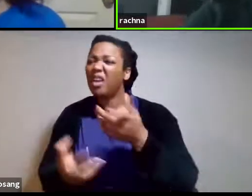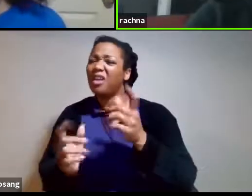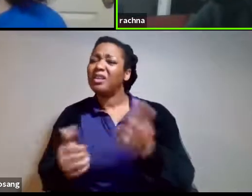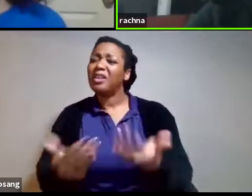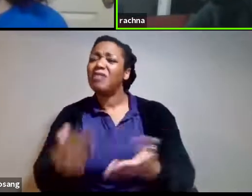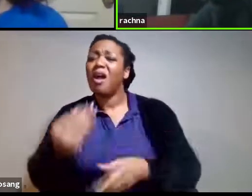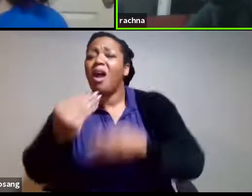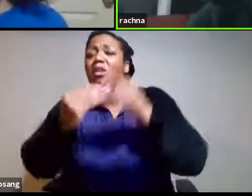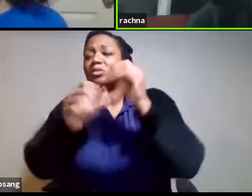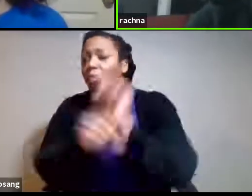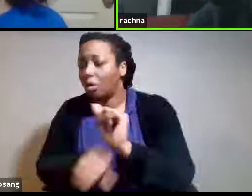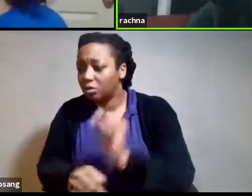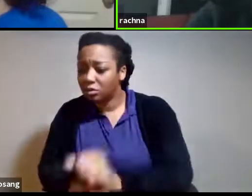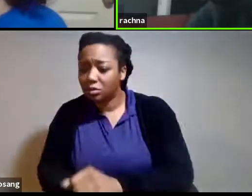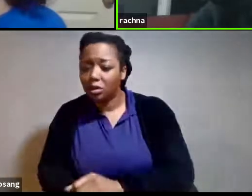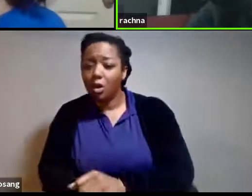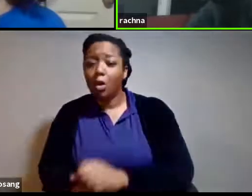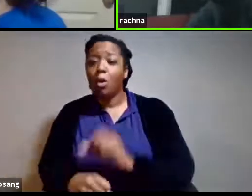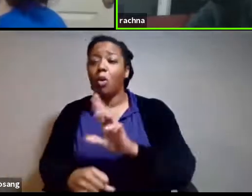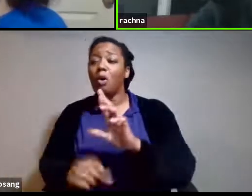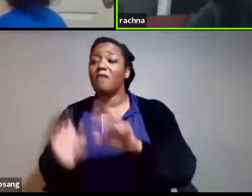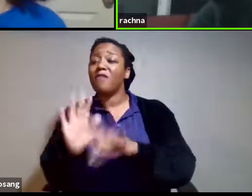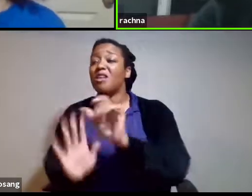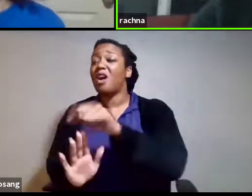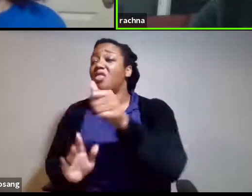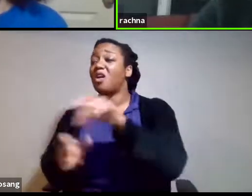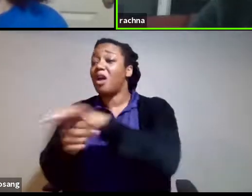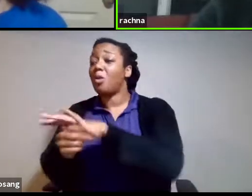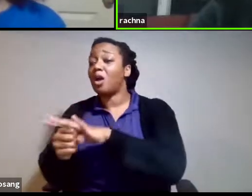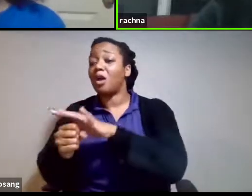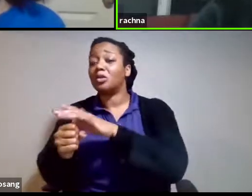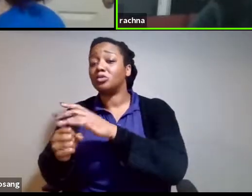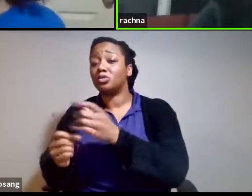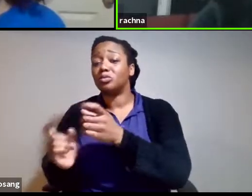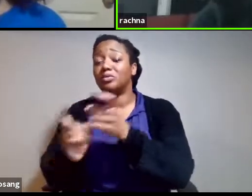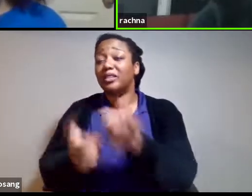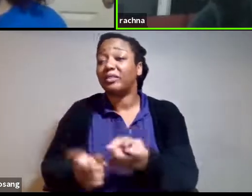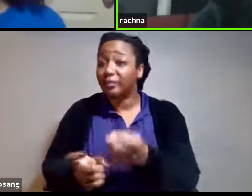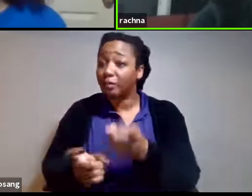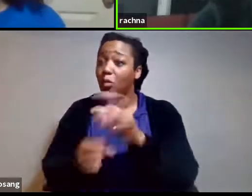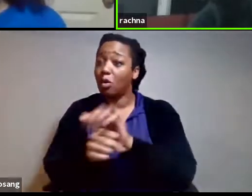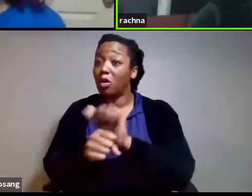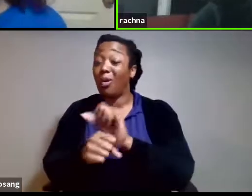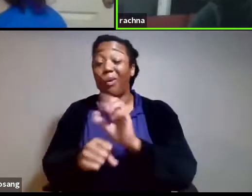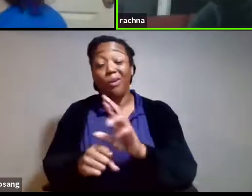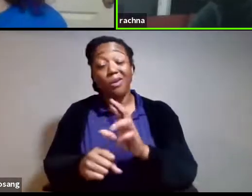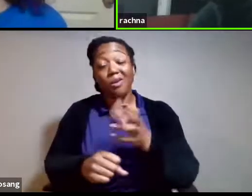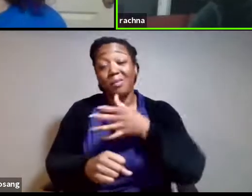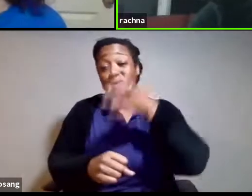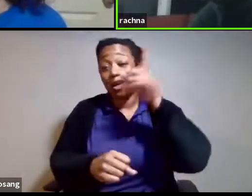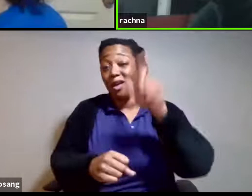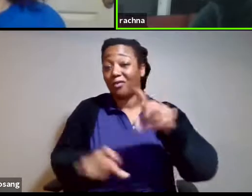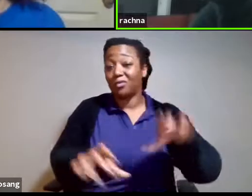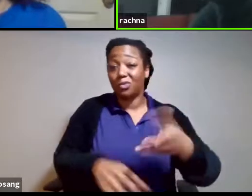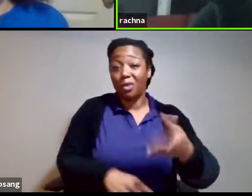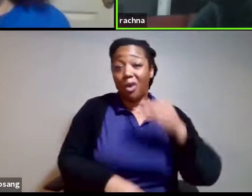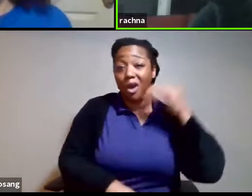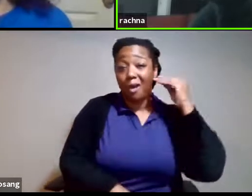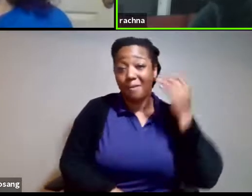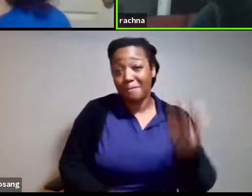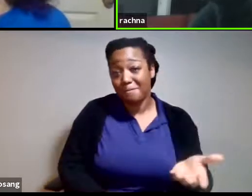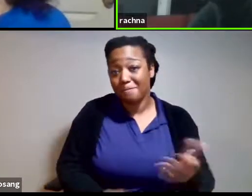Will there be other areas of enrichment? Or you'll have to do that at home. Got it.